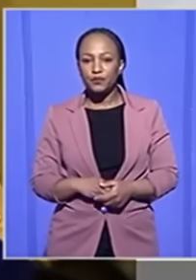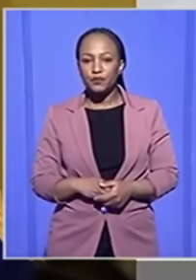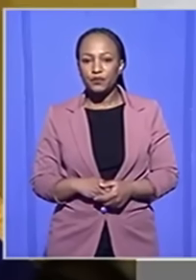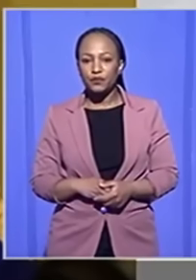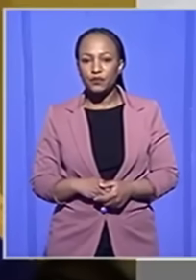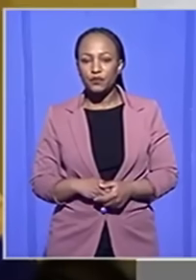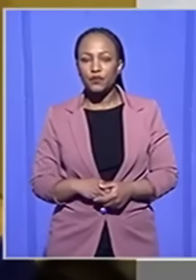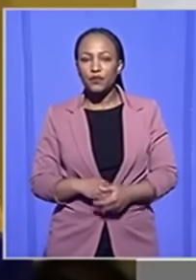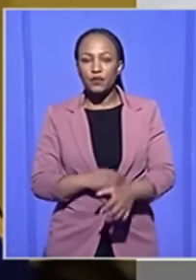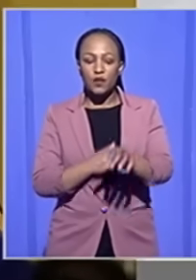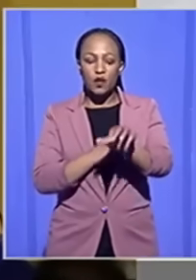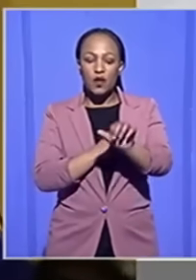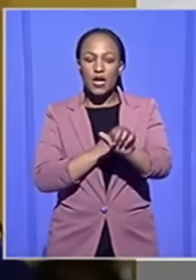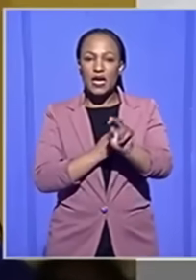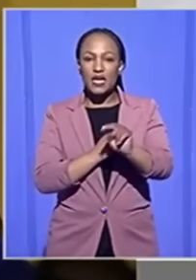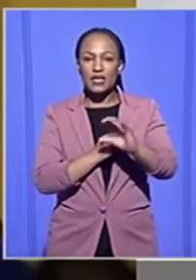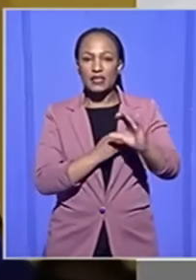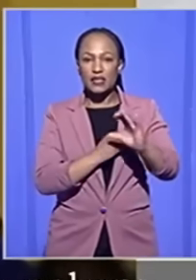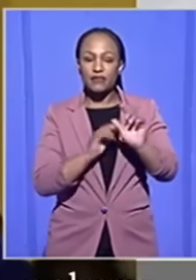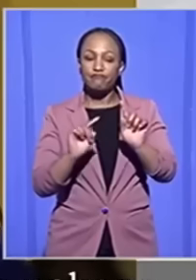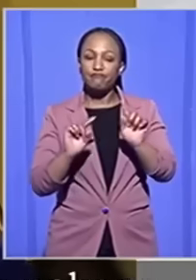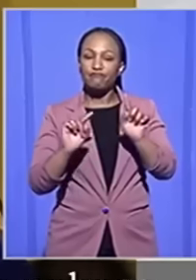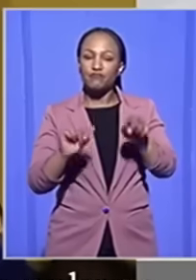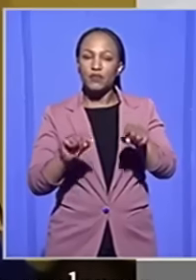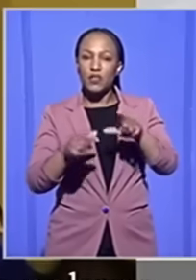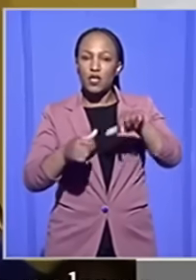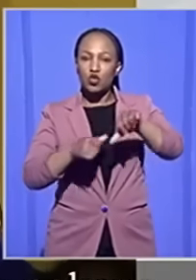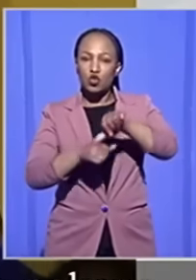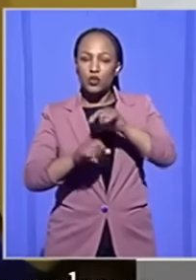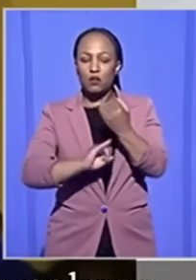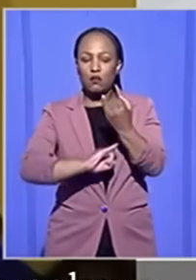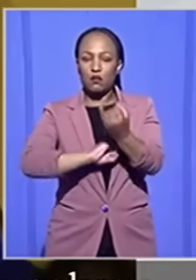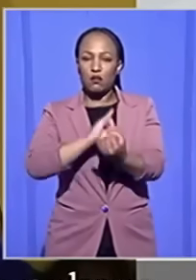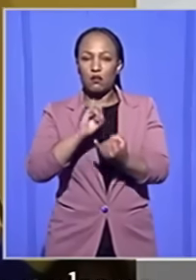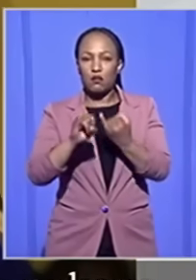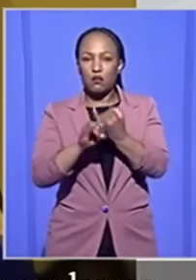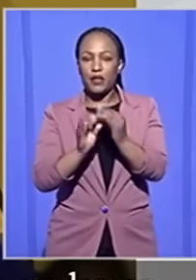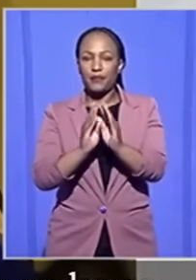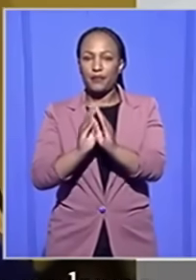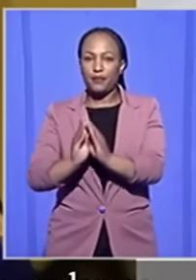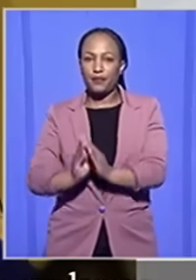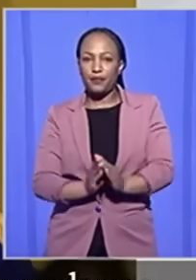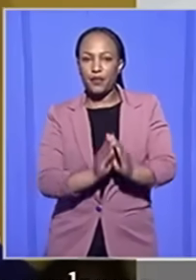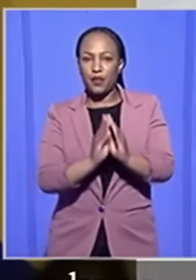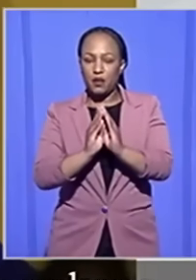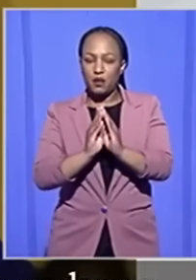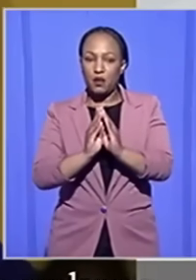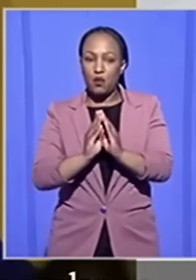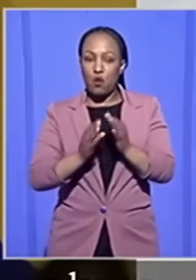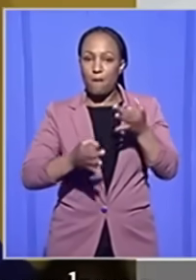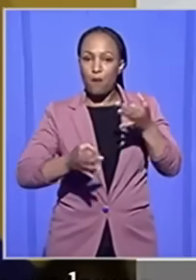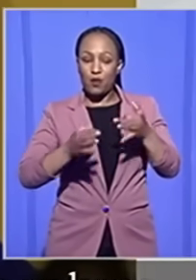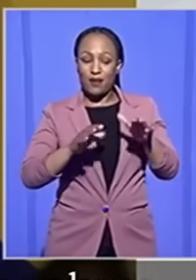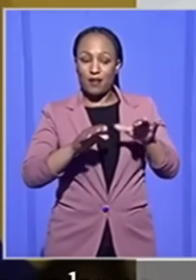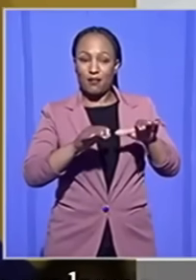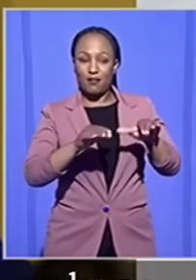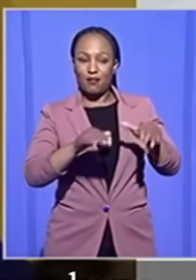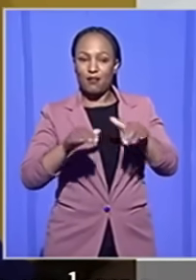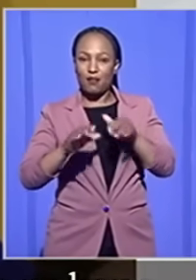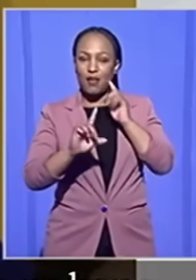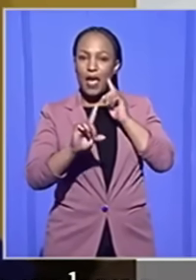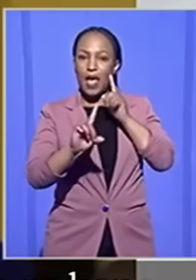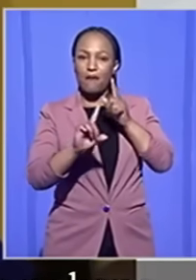International, and it became very clear that progressive movements need to play a